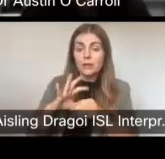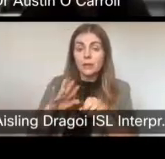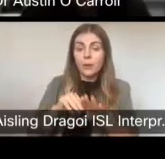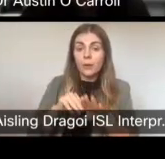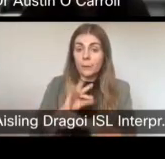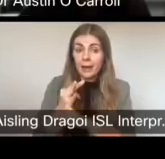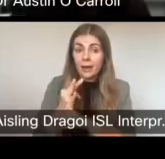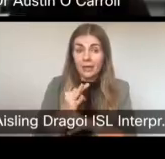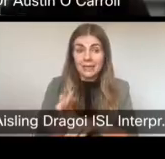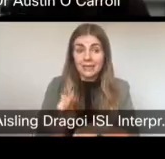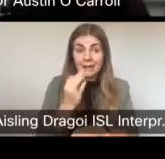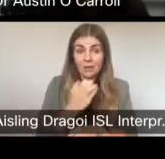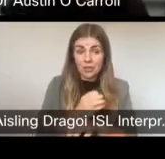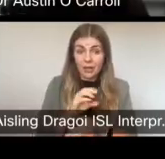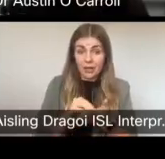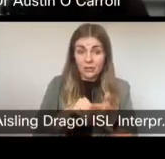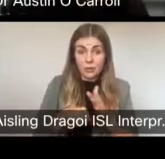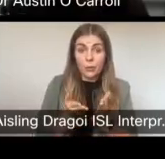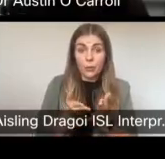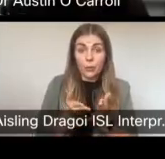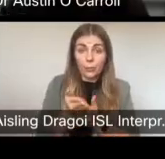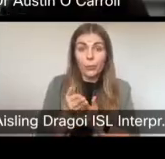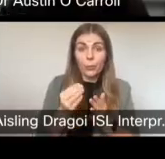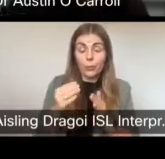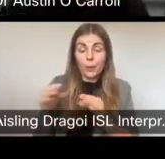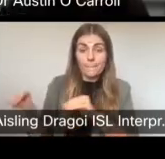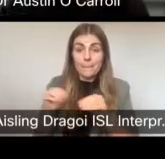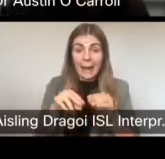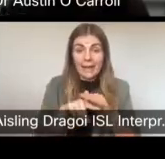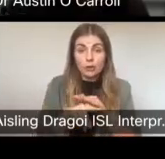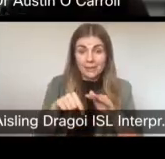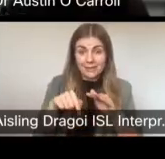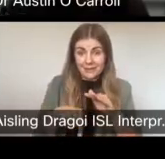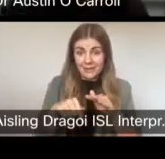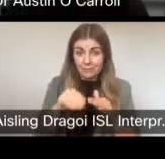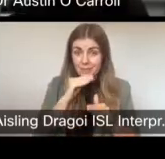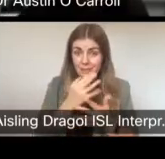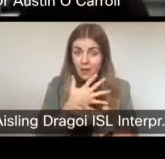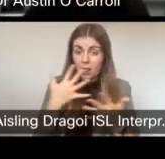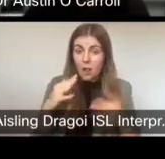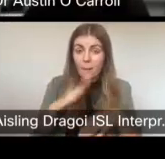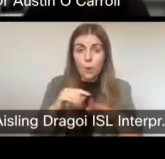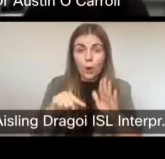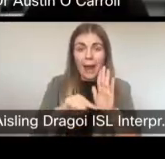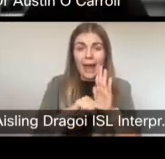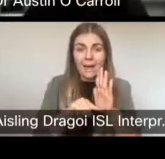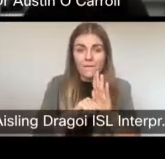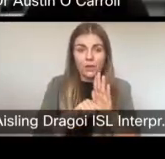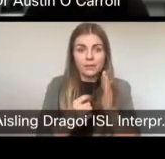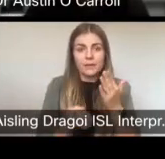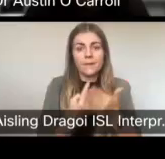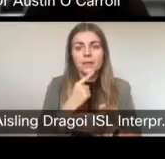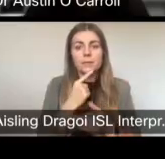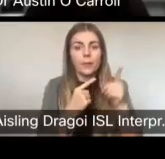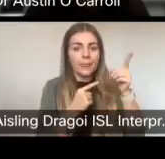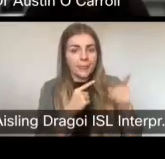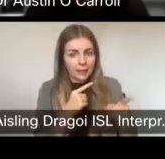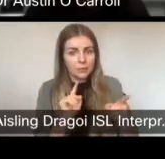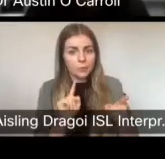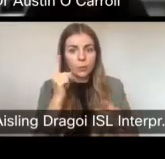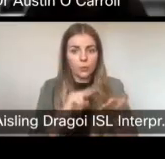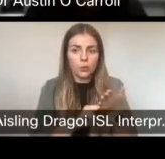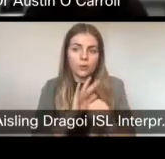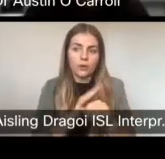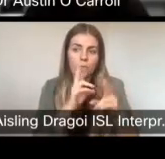migrancy and go uprooted from their own family. That's an adverse event. So there's lots more adverse events, but these are the ones they used for the purposes of the